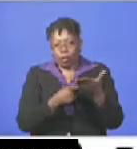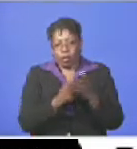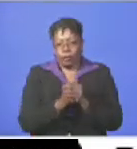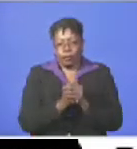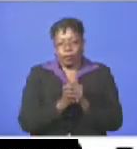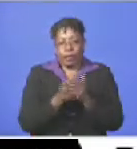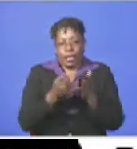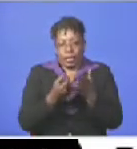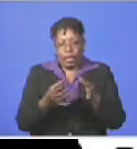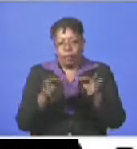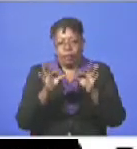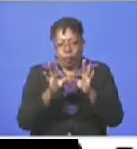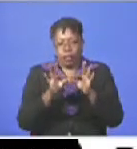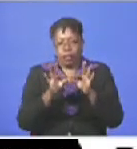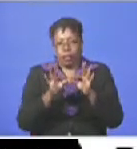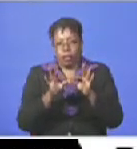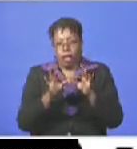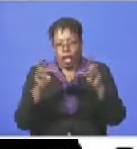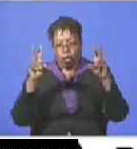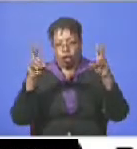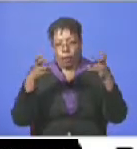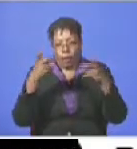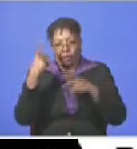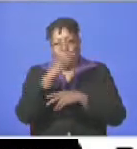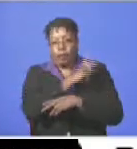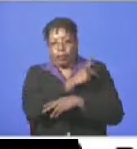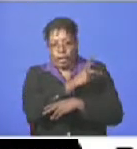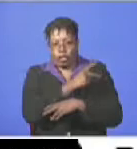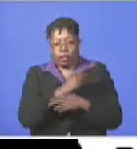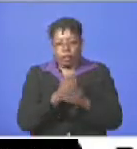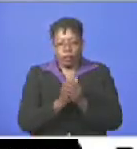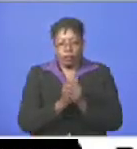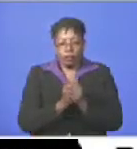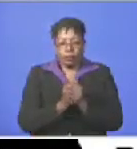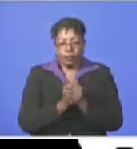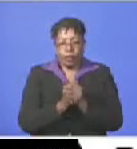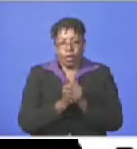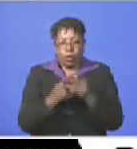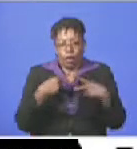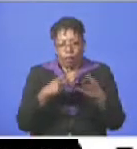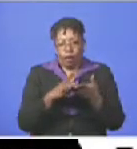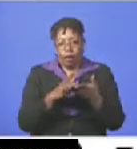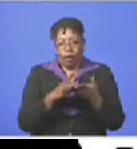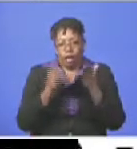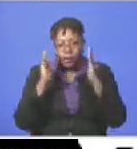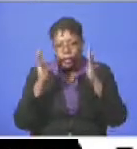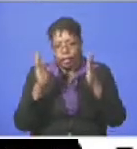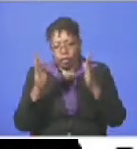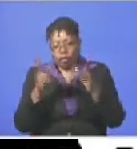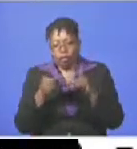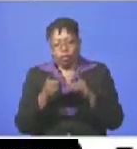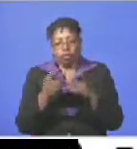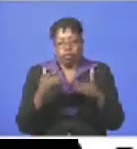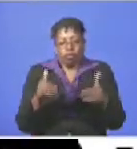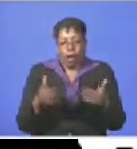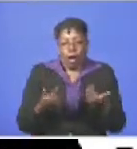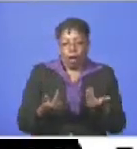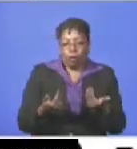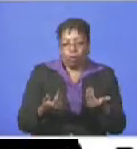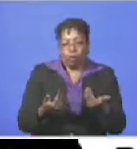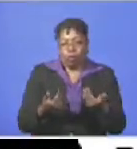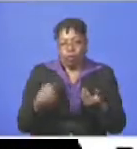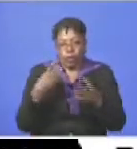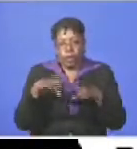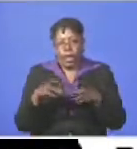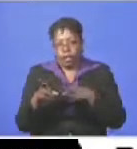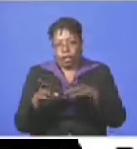be an important topic to patients as well as their payers. And we're going to pay a lot of attention to how we can